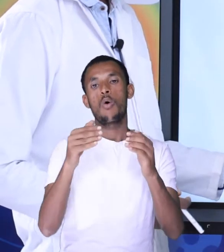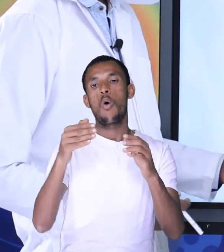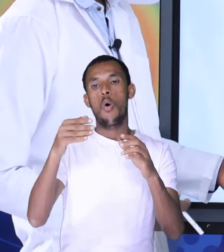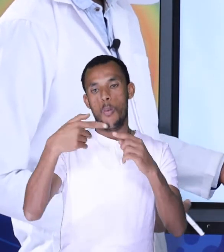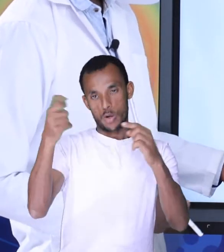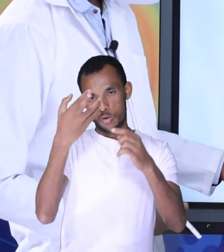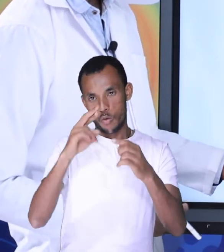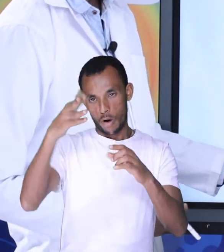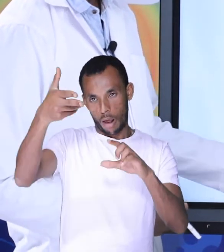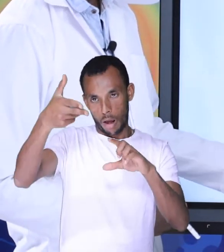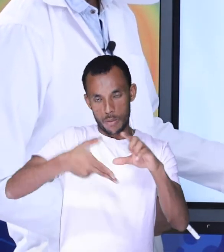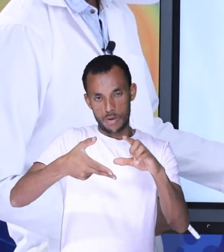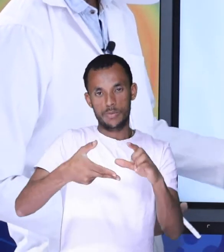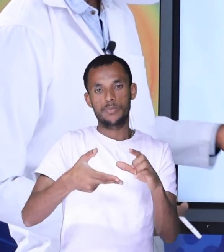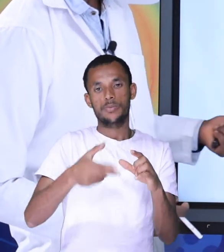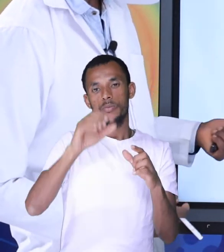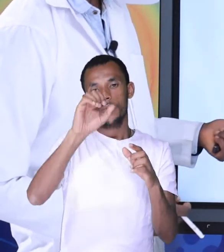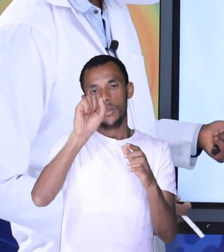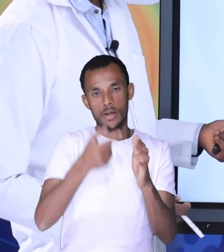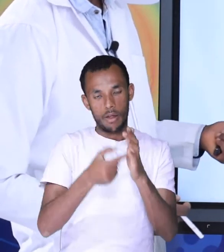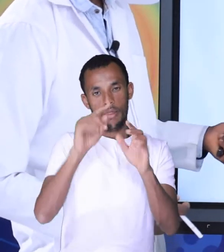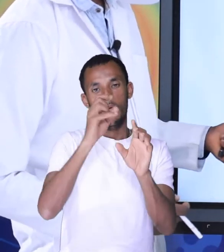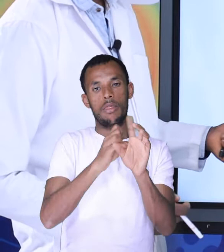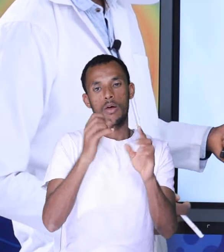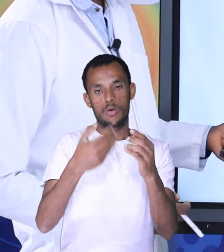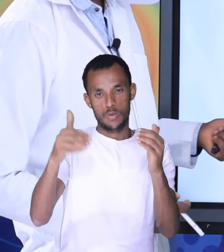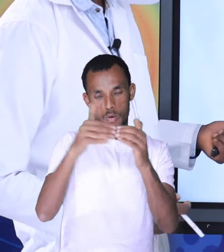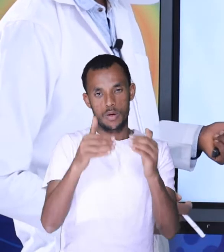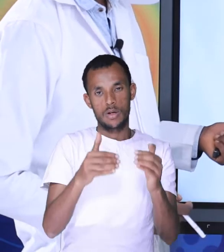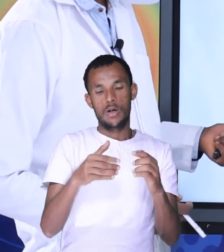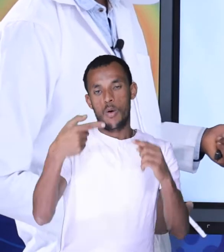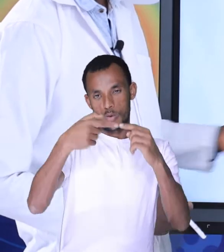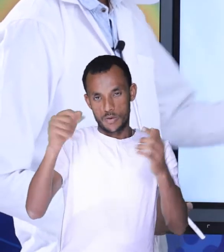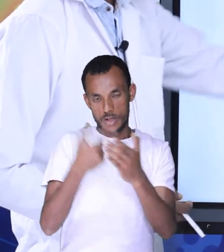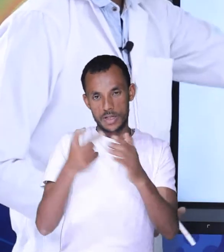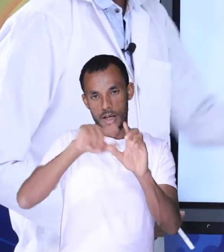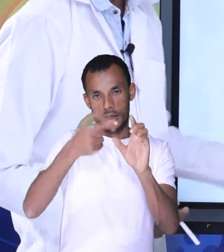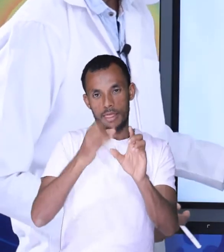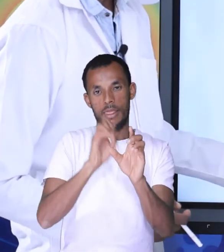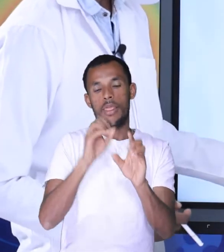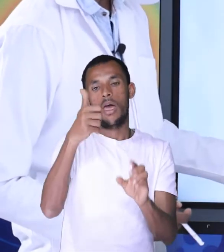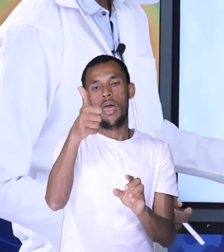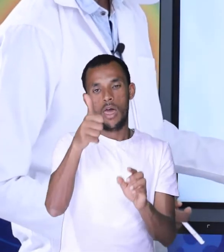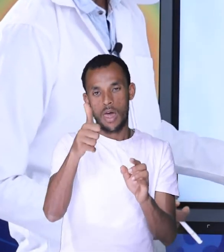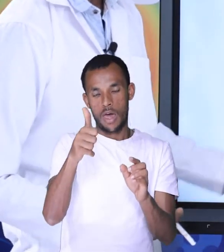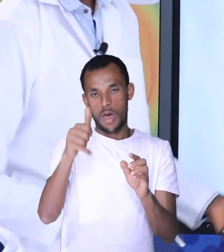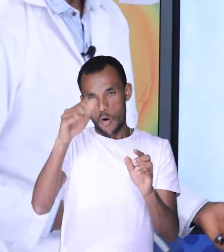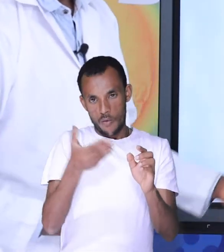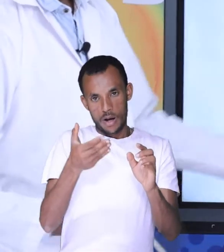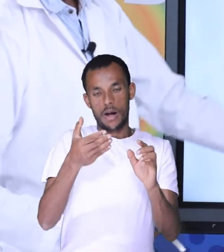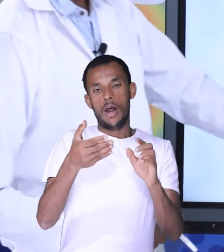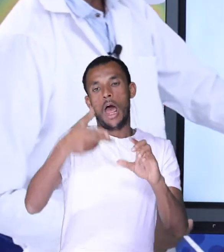hypotenuse. That sine theta equals to opposites of this angle theta is A over the hypotenuse is